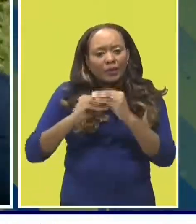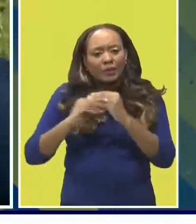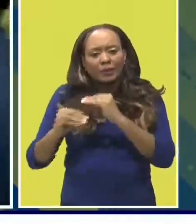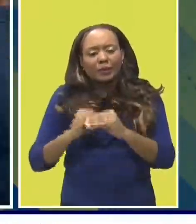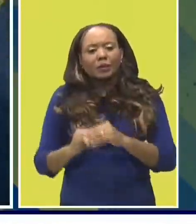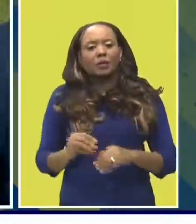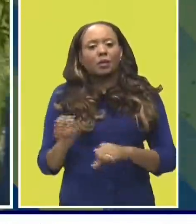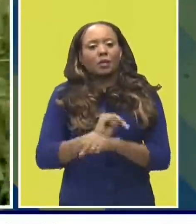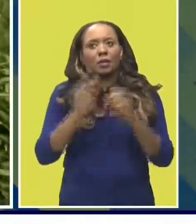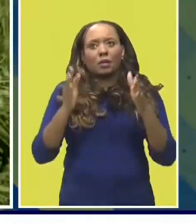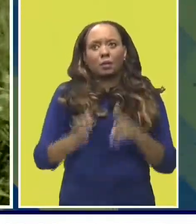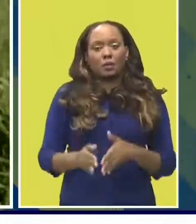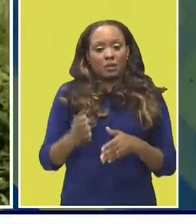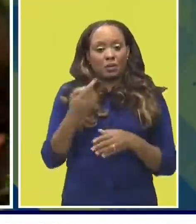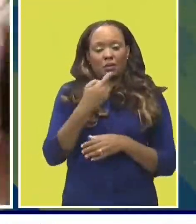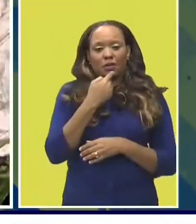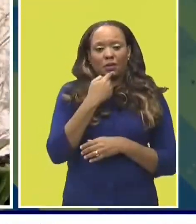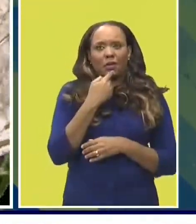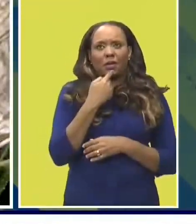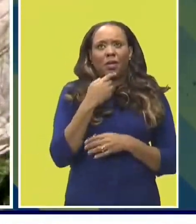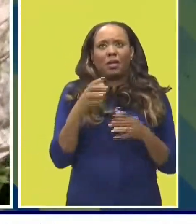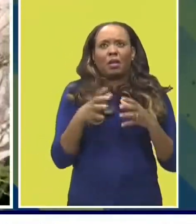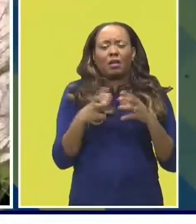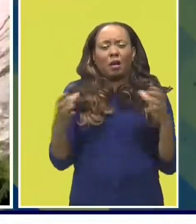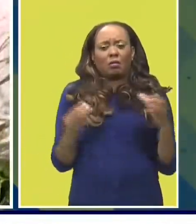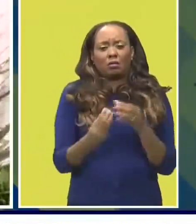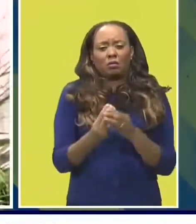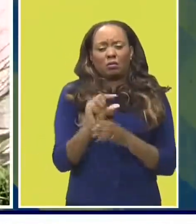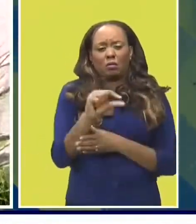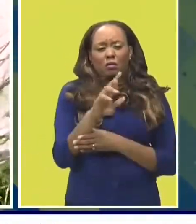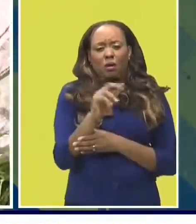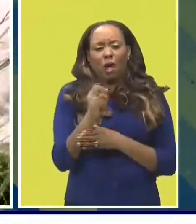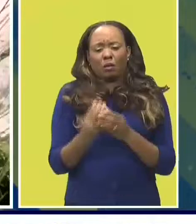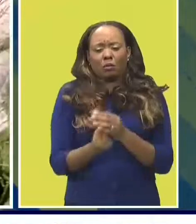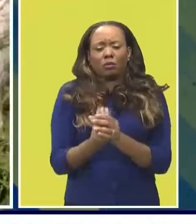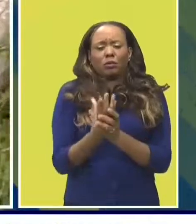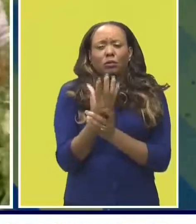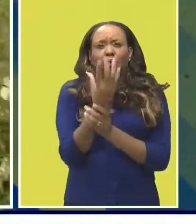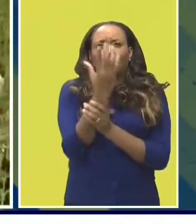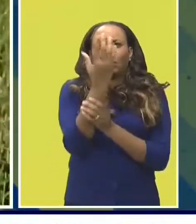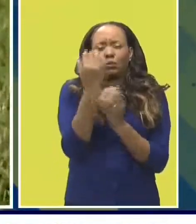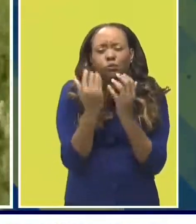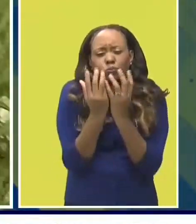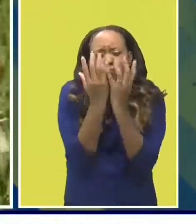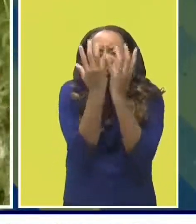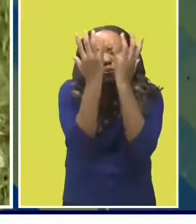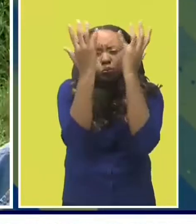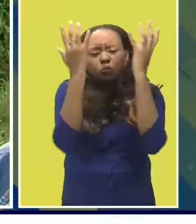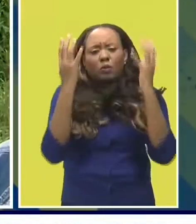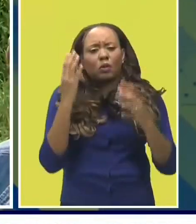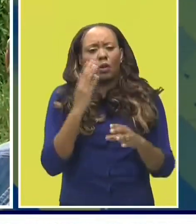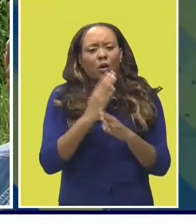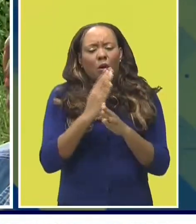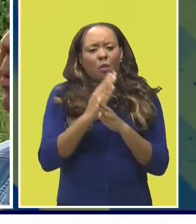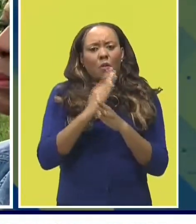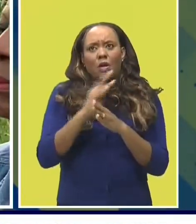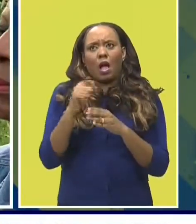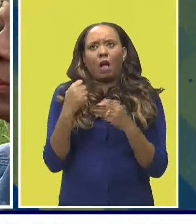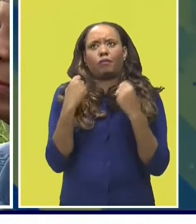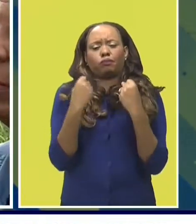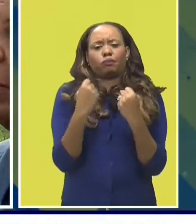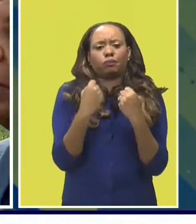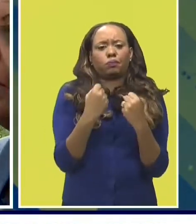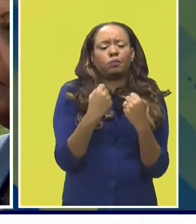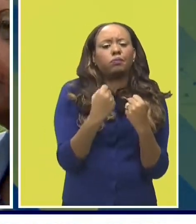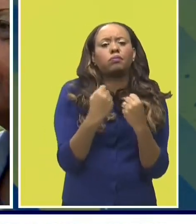in the ministry, Peter Phillips, says overgrown lots are proving a challenge for the Transport Board. When buses have to travel on these roads